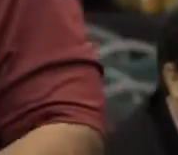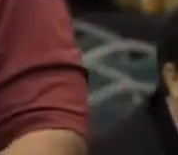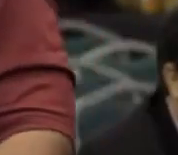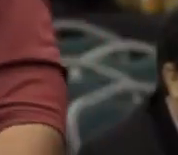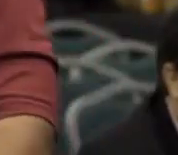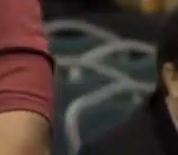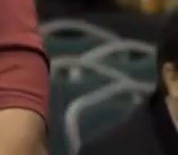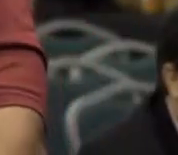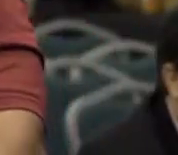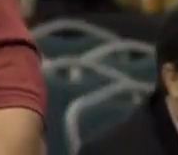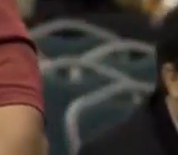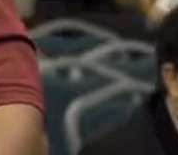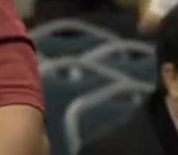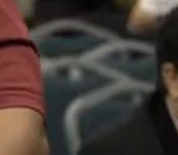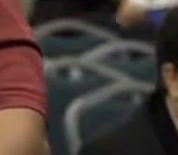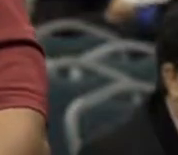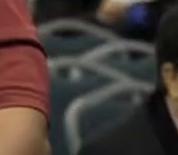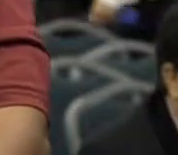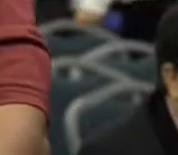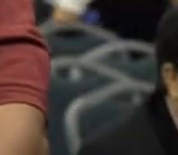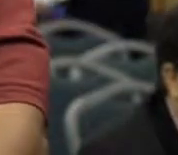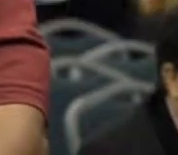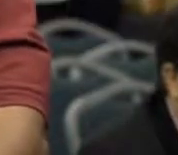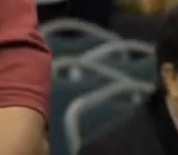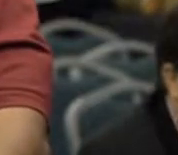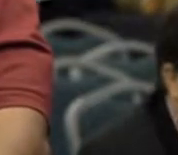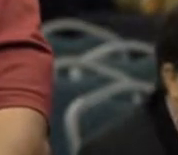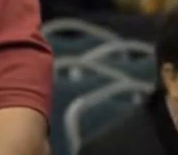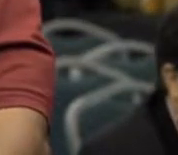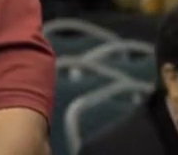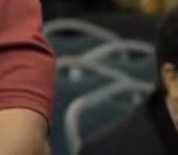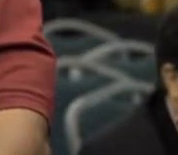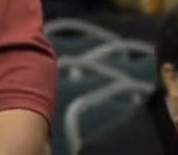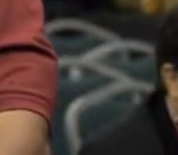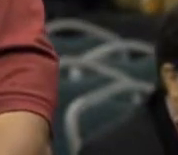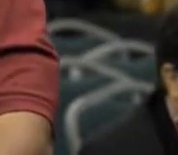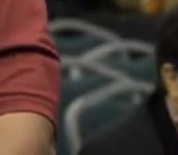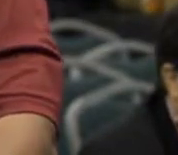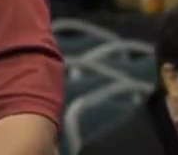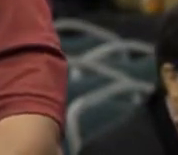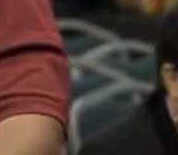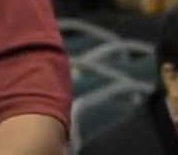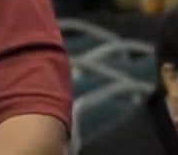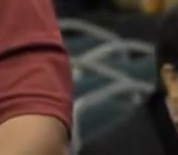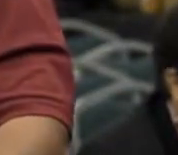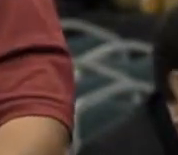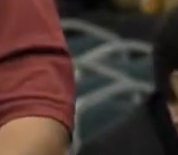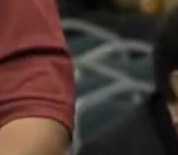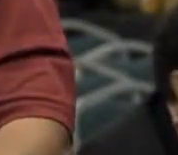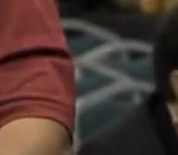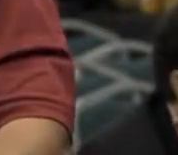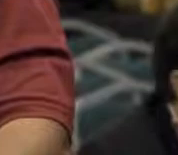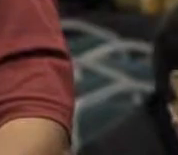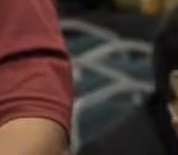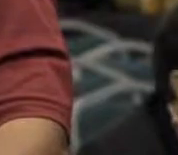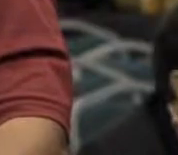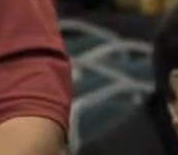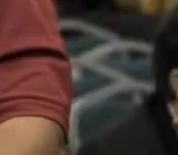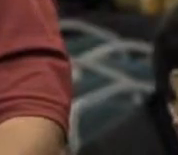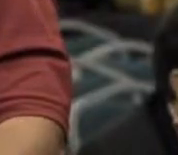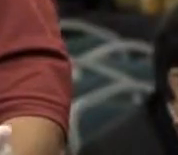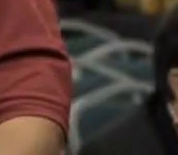a need, an immediate need for money. And the government has said that many times. Do you understand that that process can